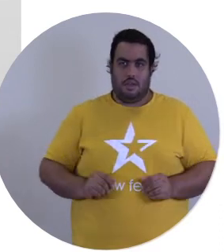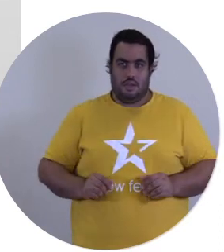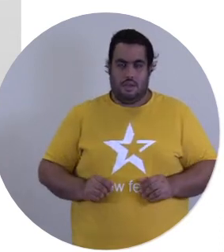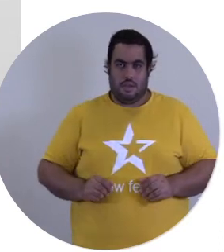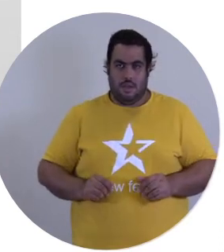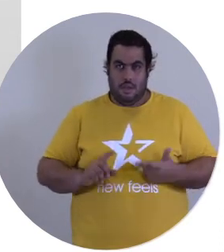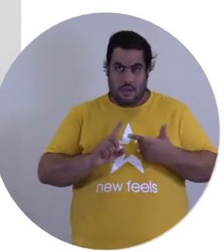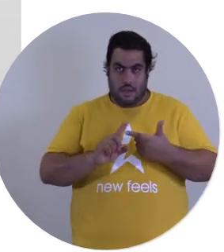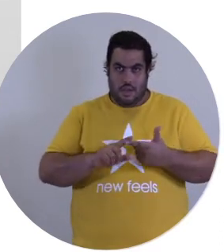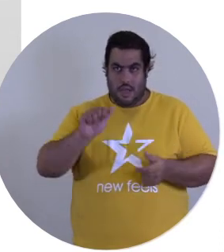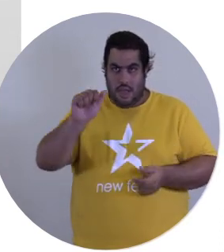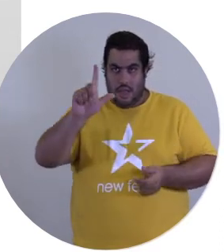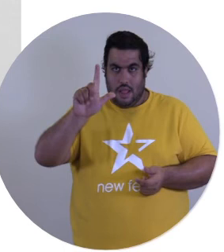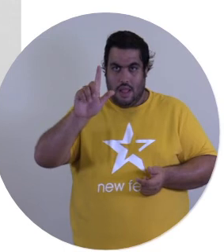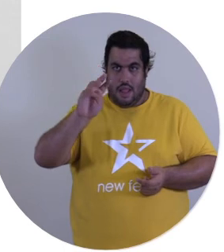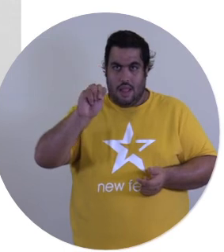Overcrowding